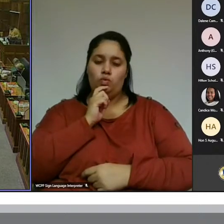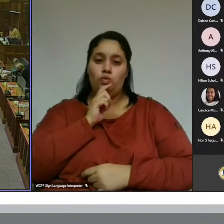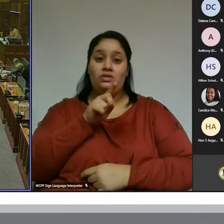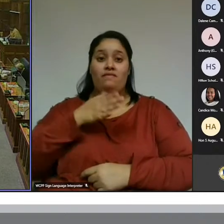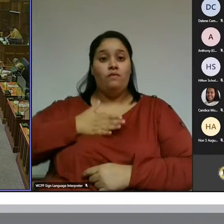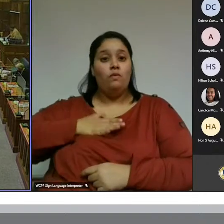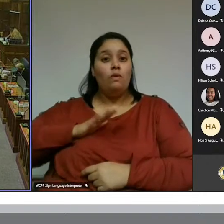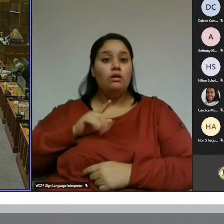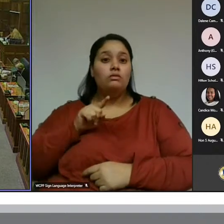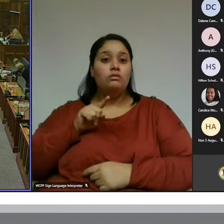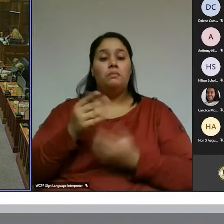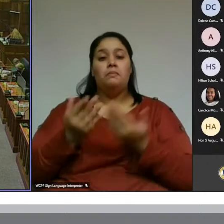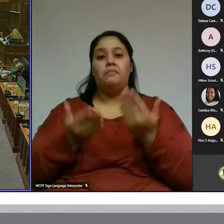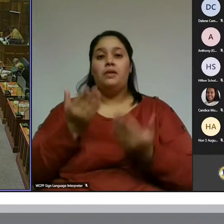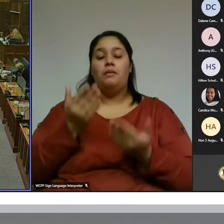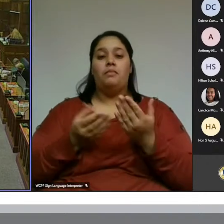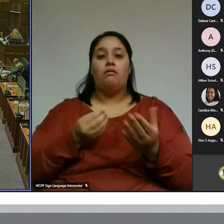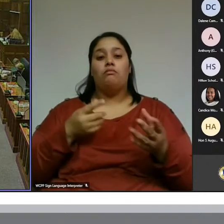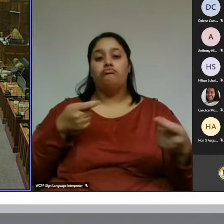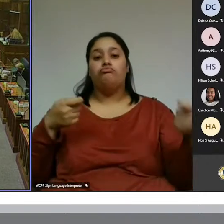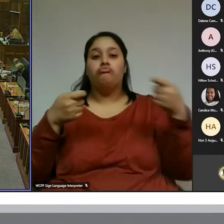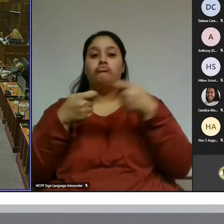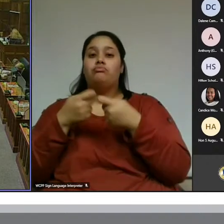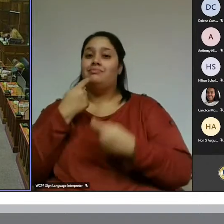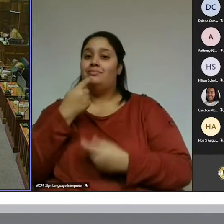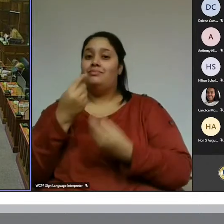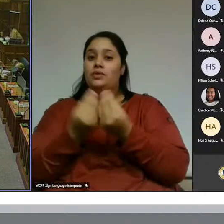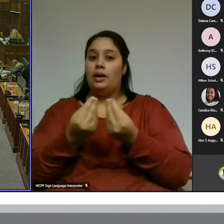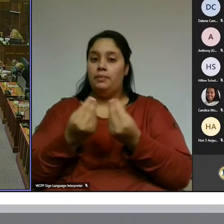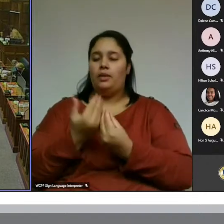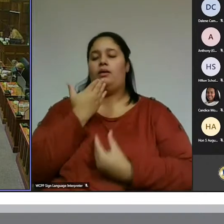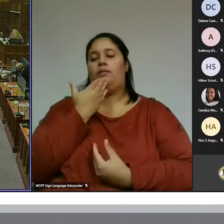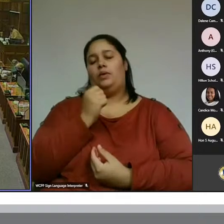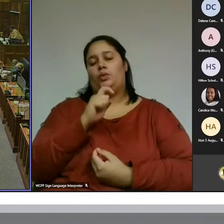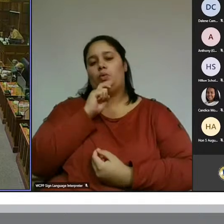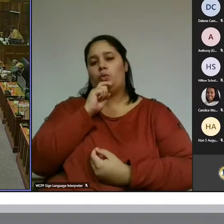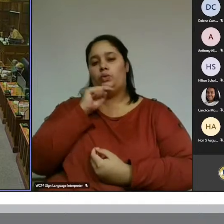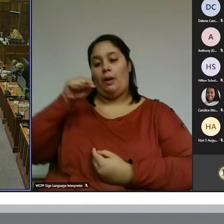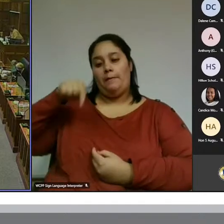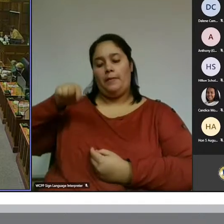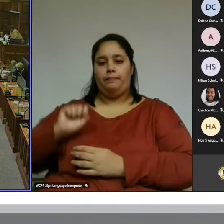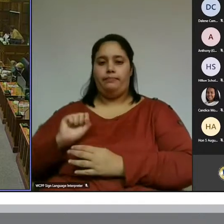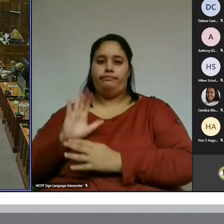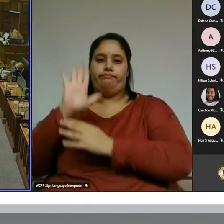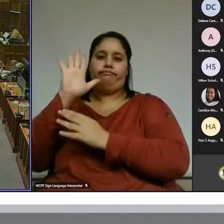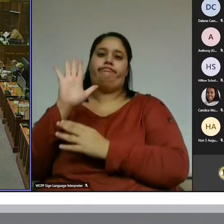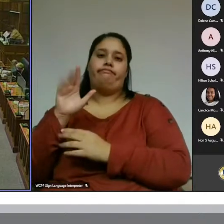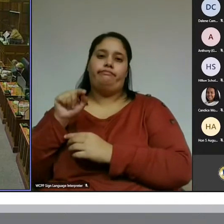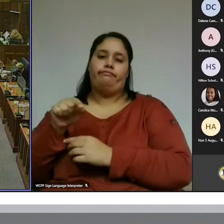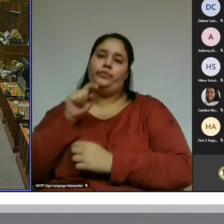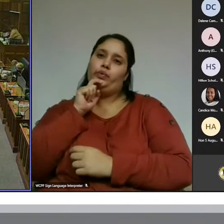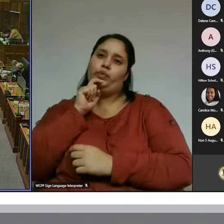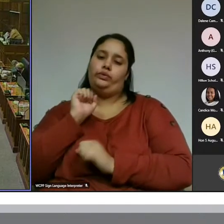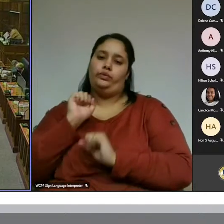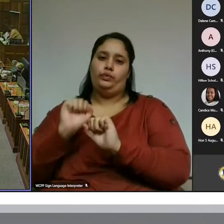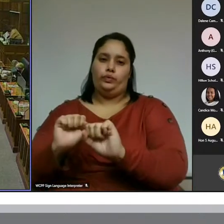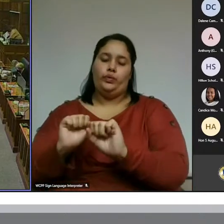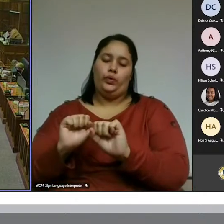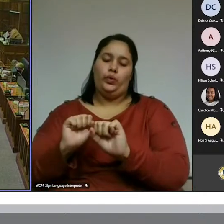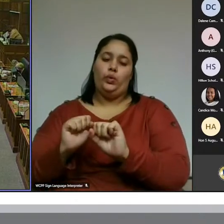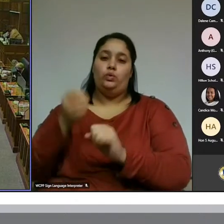to make a contribution, please use the hand-raise function to